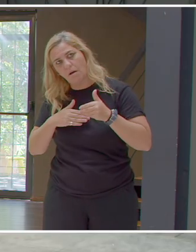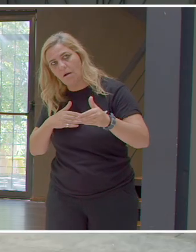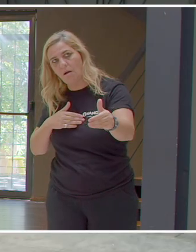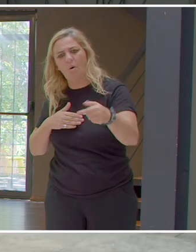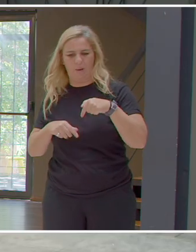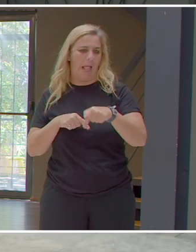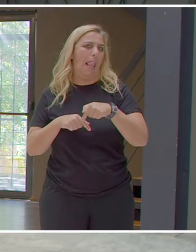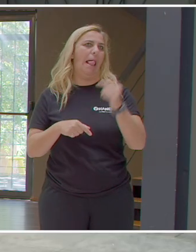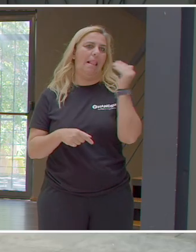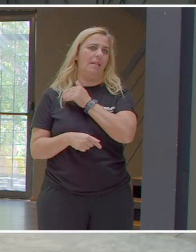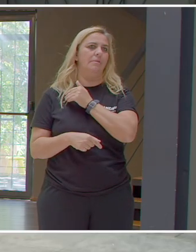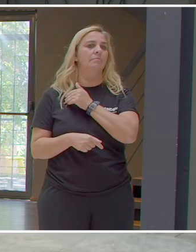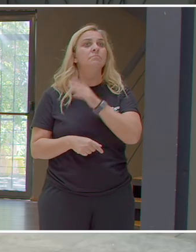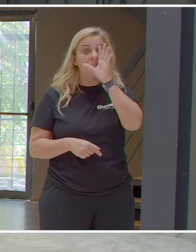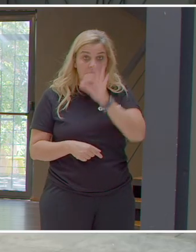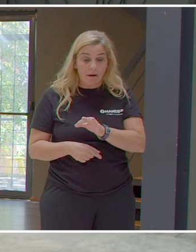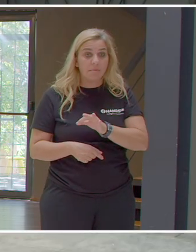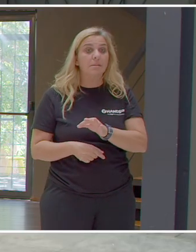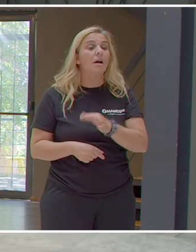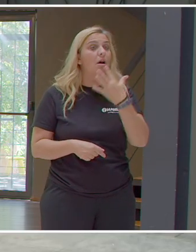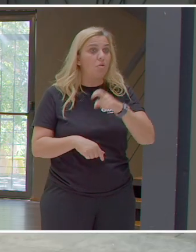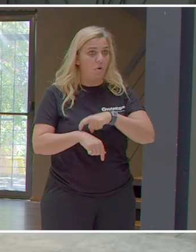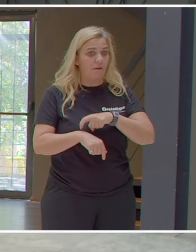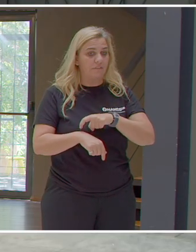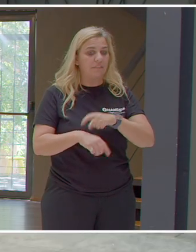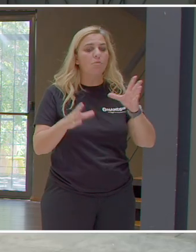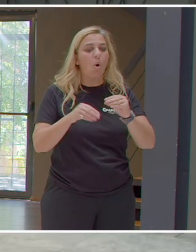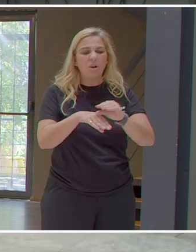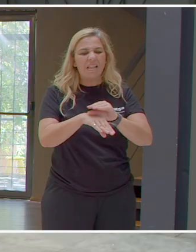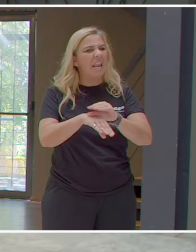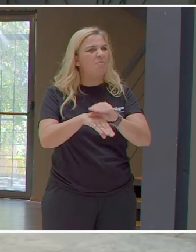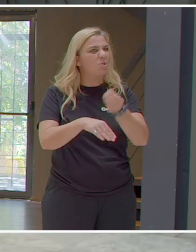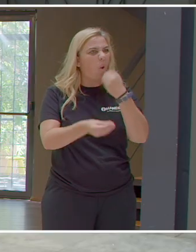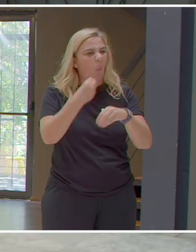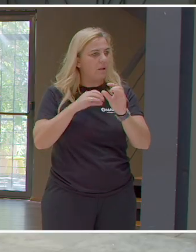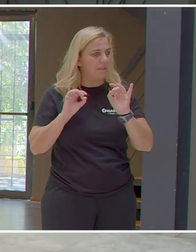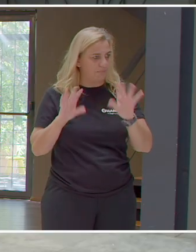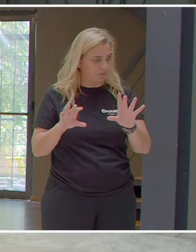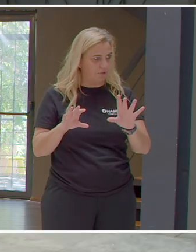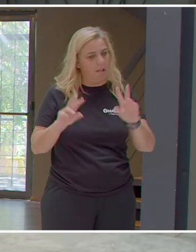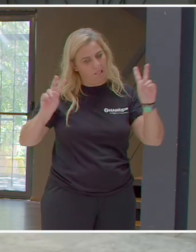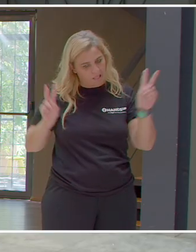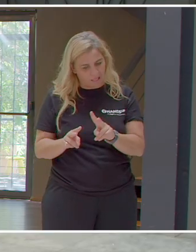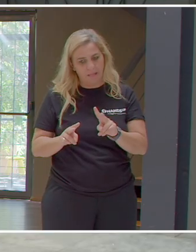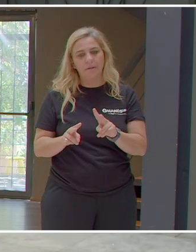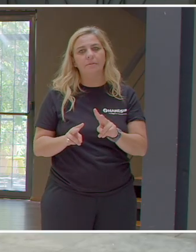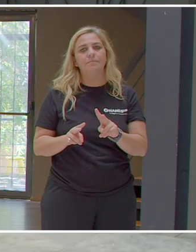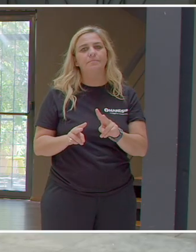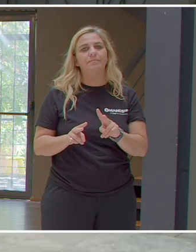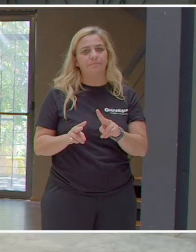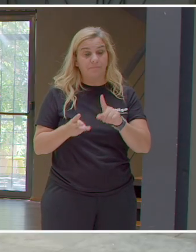And yeah, why it works. Low in fat, especially saturated. These are the fats we're trying to avoid. High